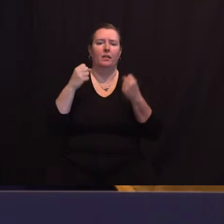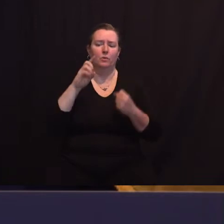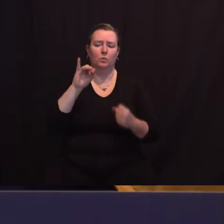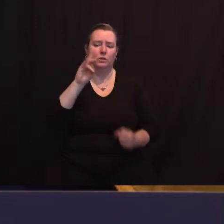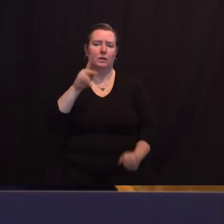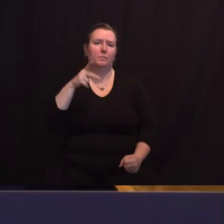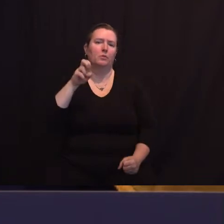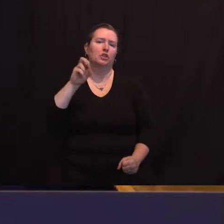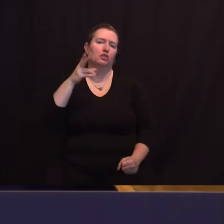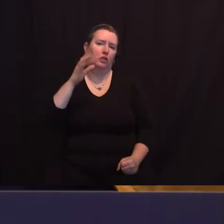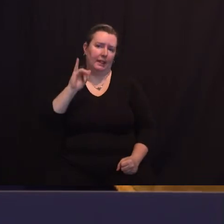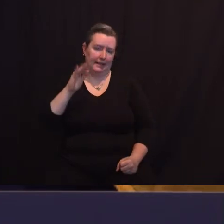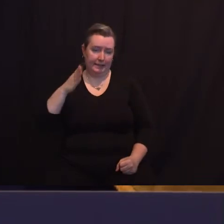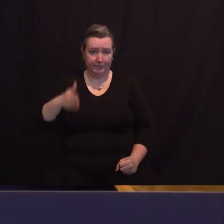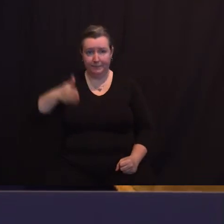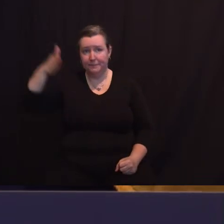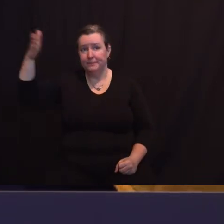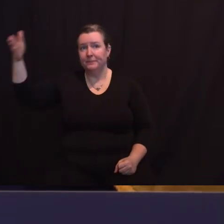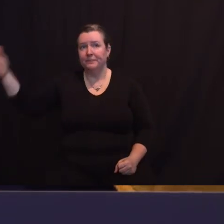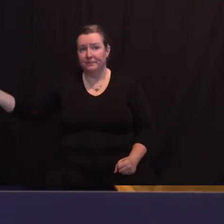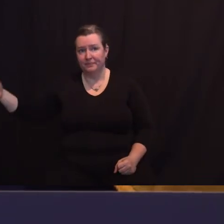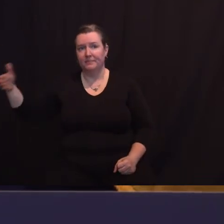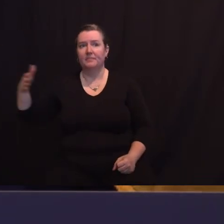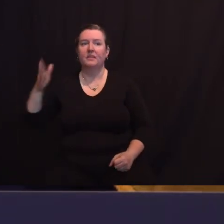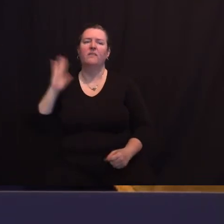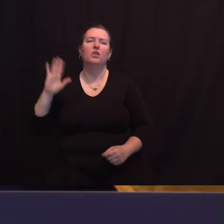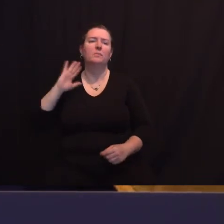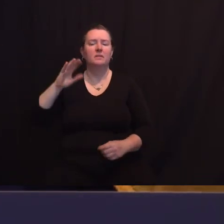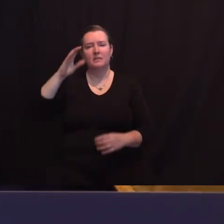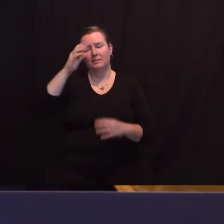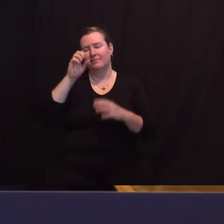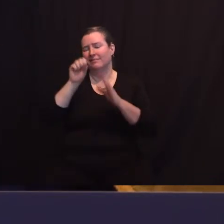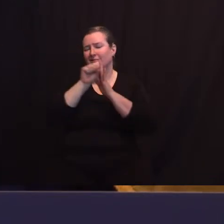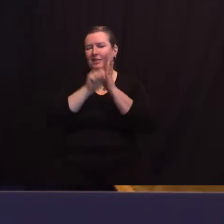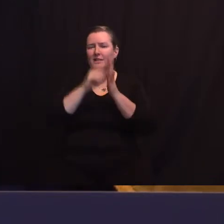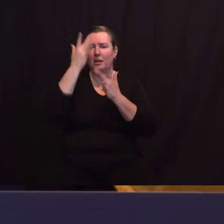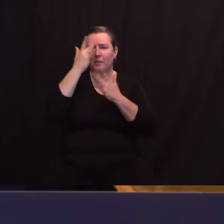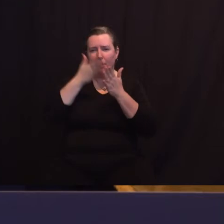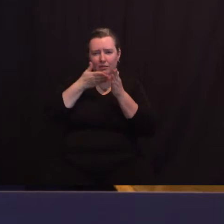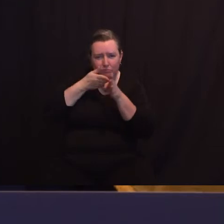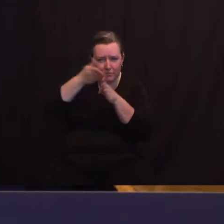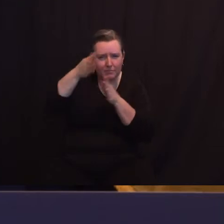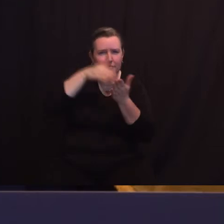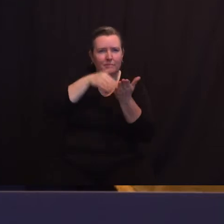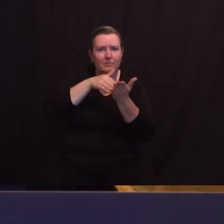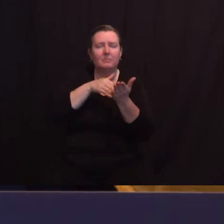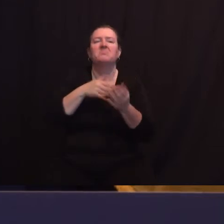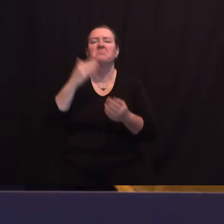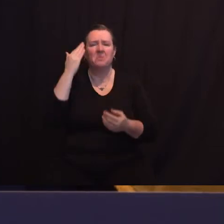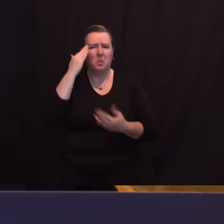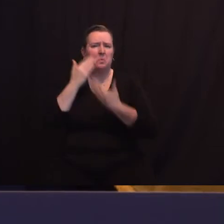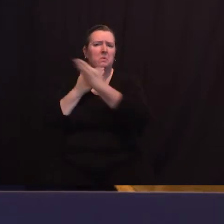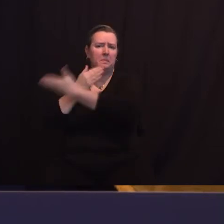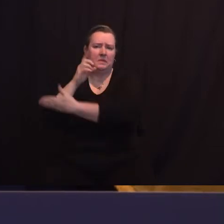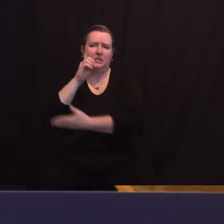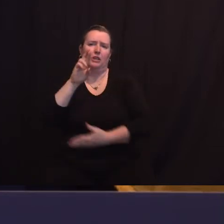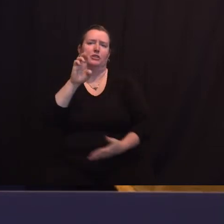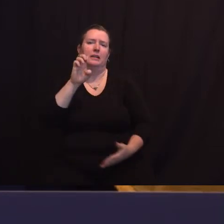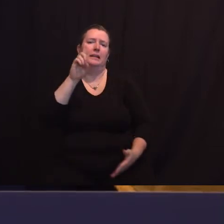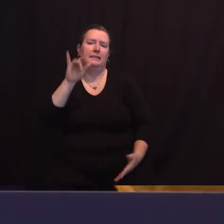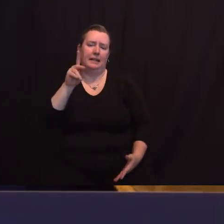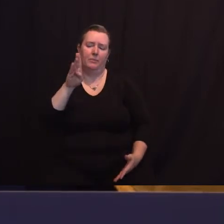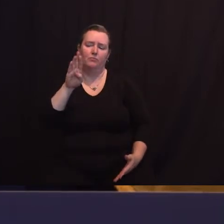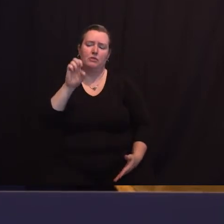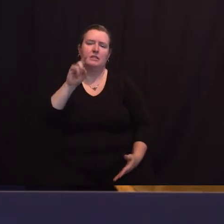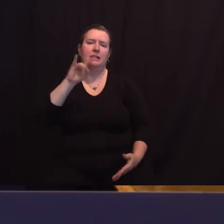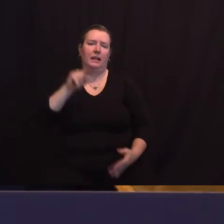right, the former state epidemiologist and another familiar face and COVID-19 response medical advisor, Dr.